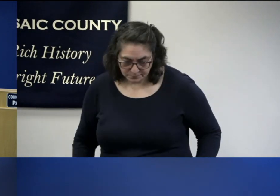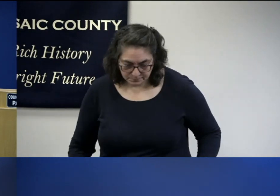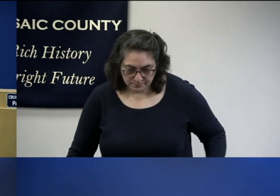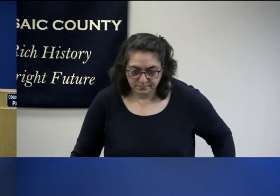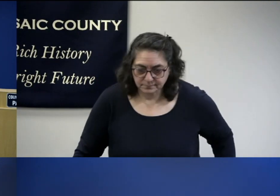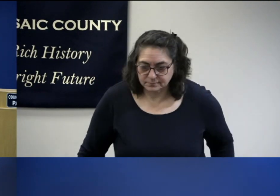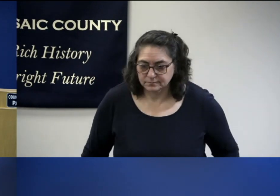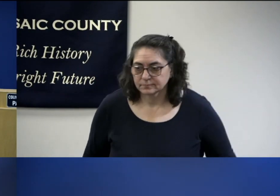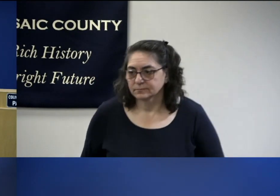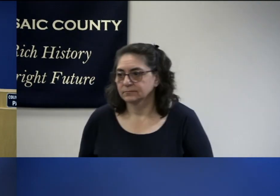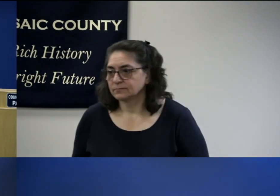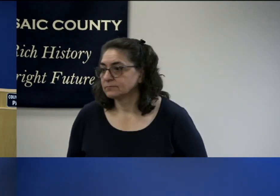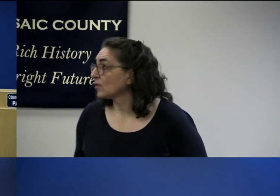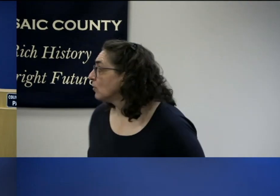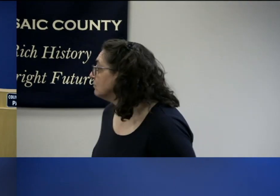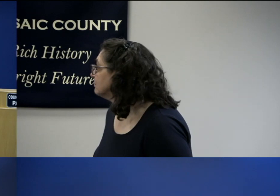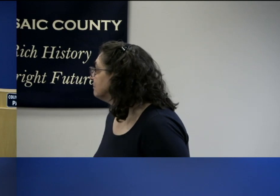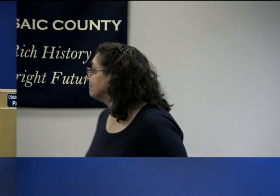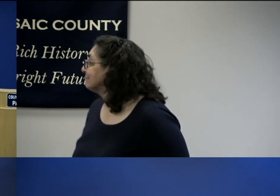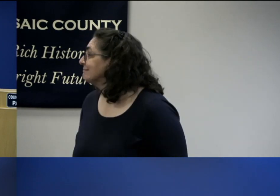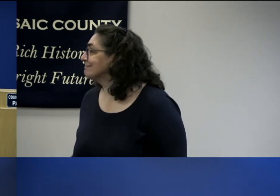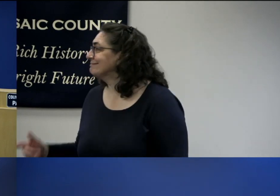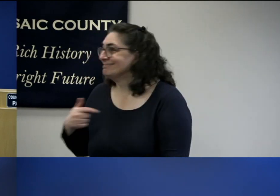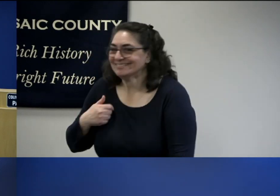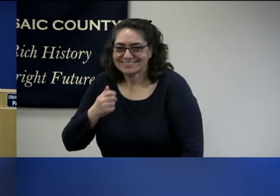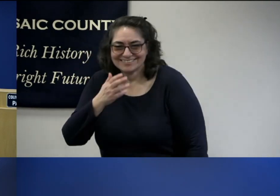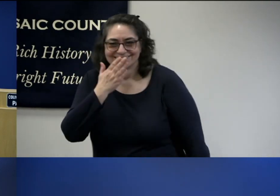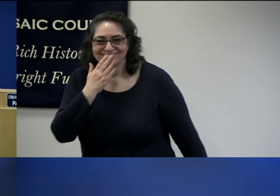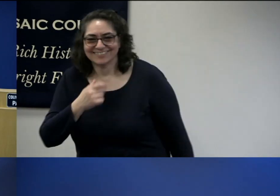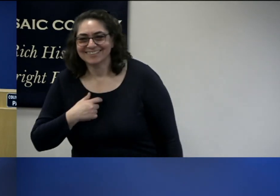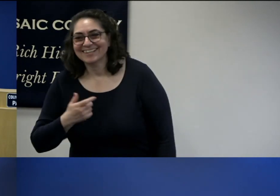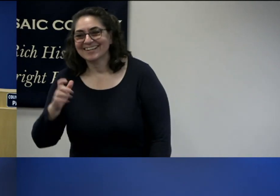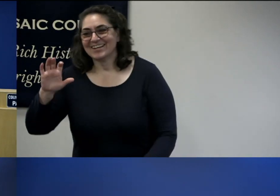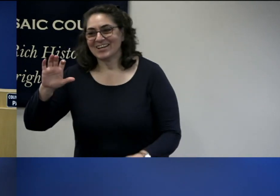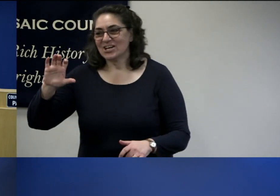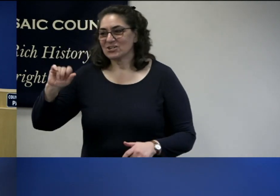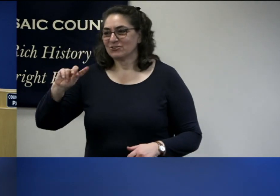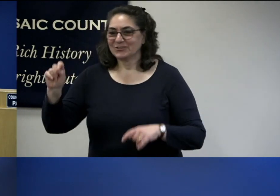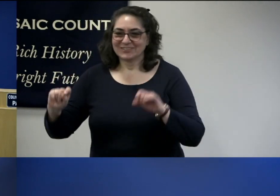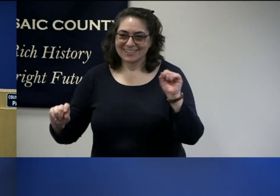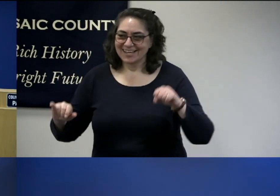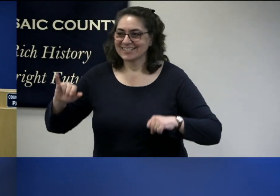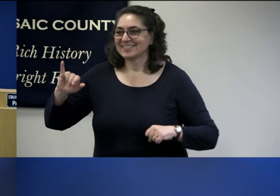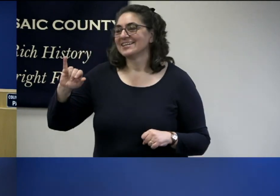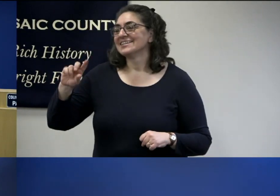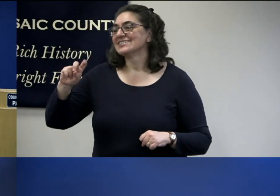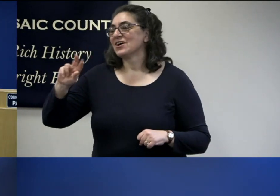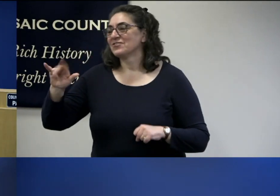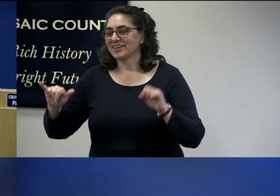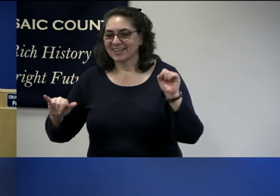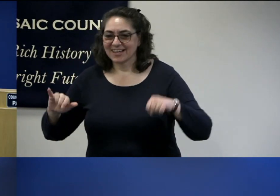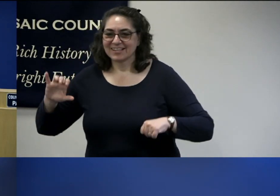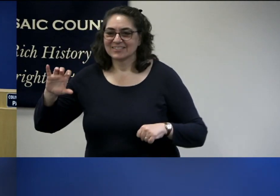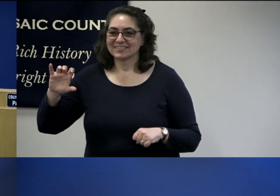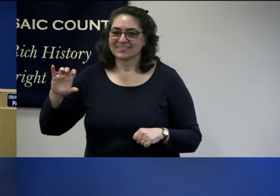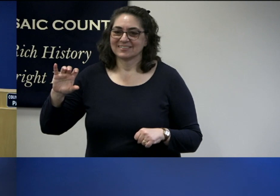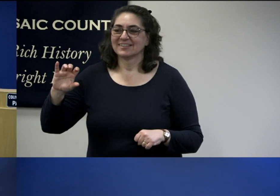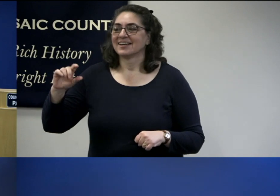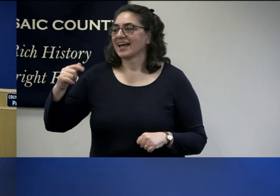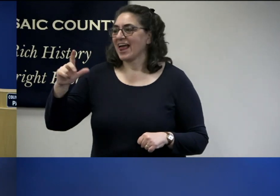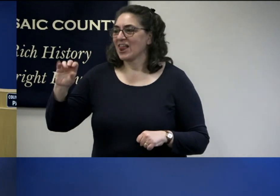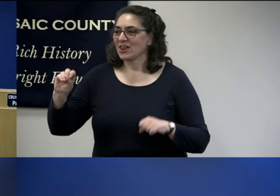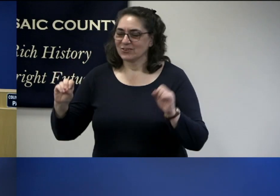County Commissioners Cruz? Yes. Duffy? Yes. Gallo? Yes. James? Yes. Lepore? Yes. Deputy